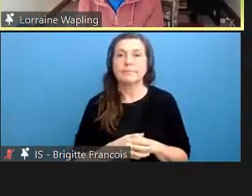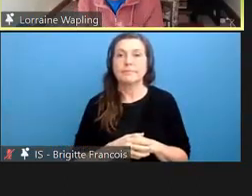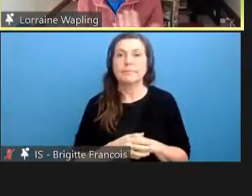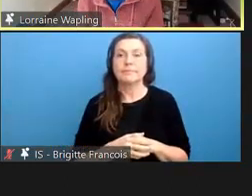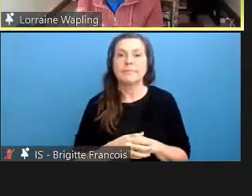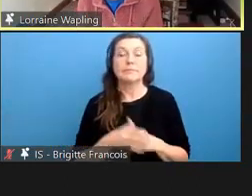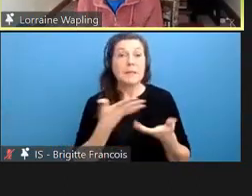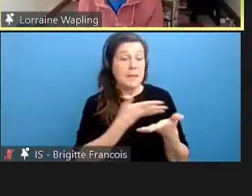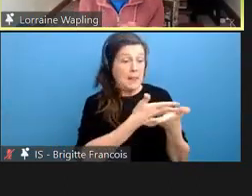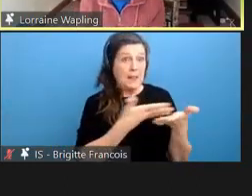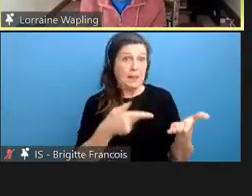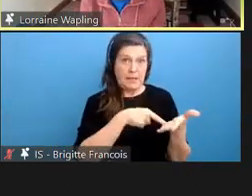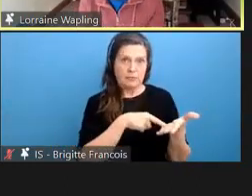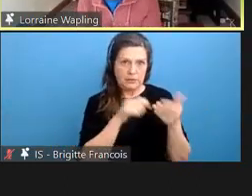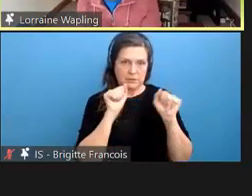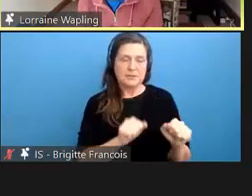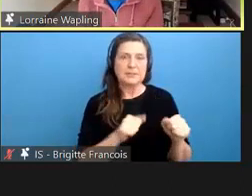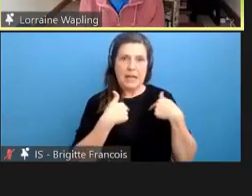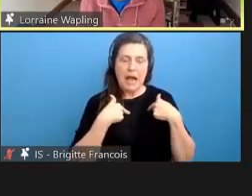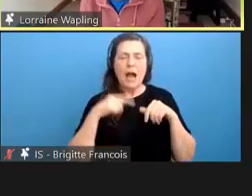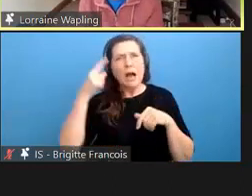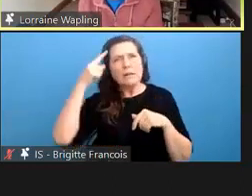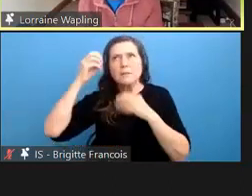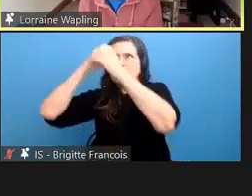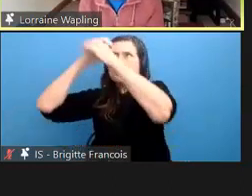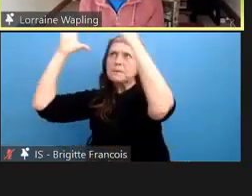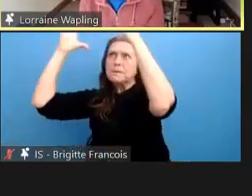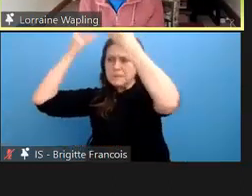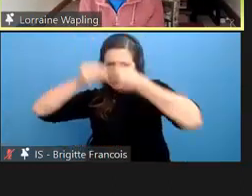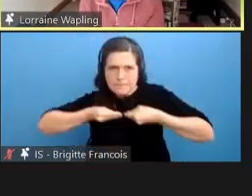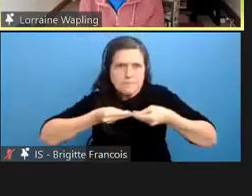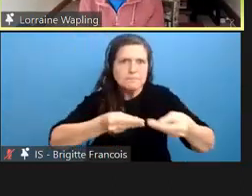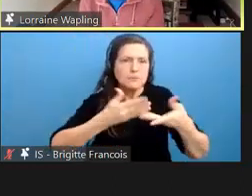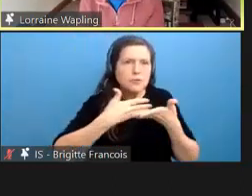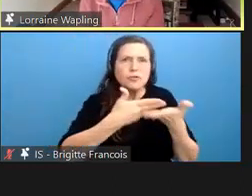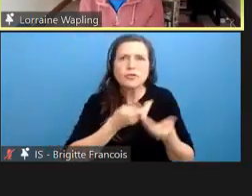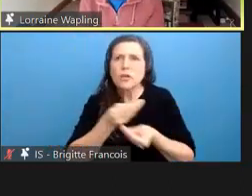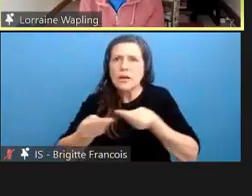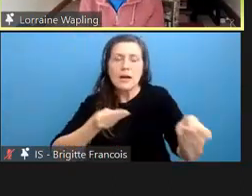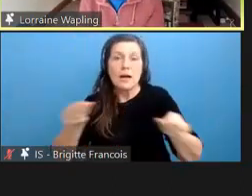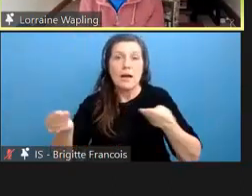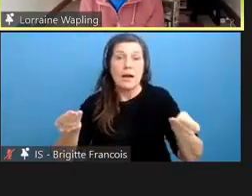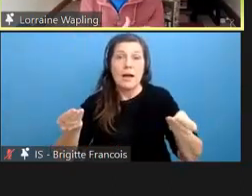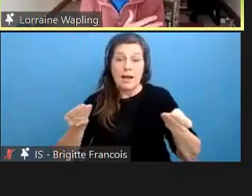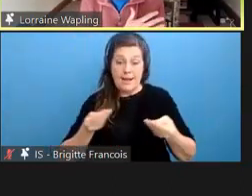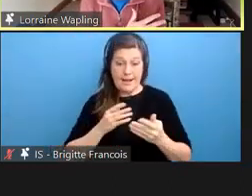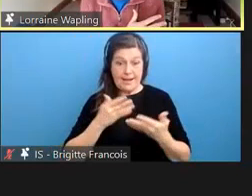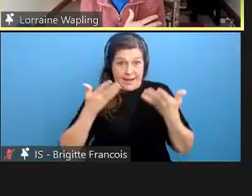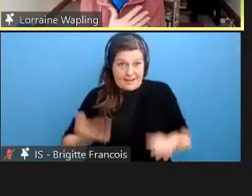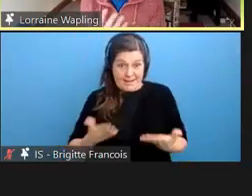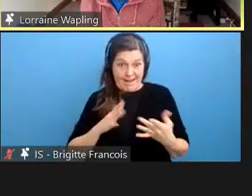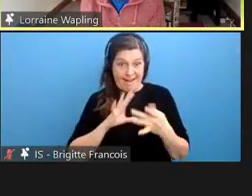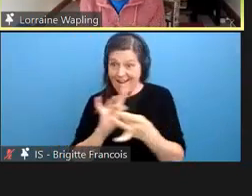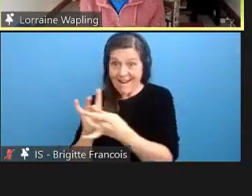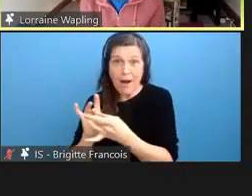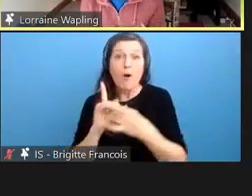about things are shared across communities, between peoples, but also across time, of course. So